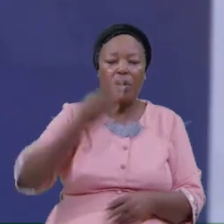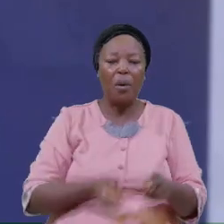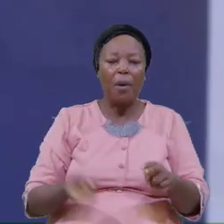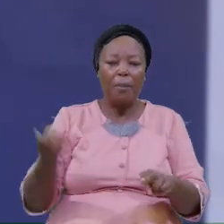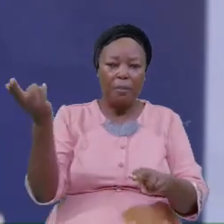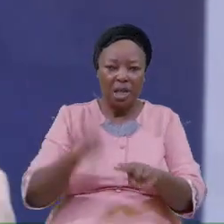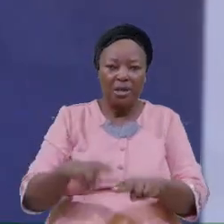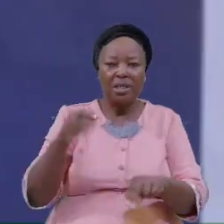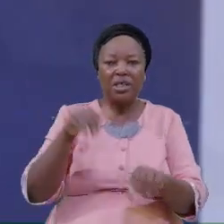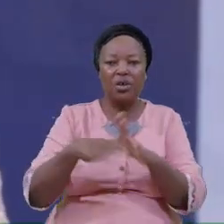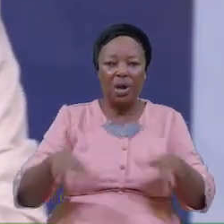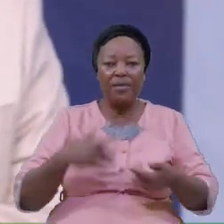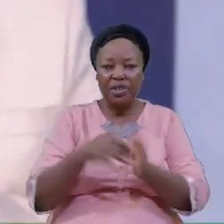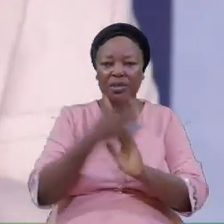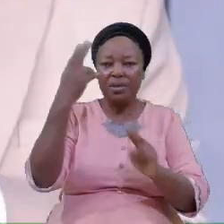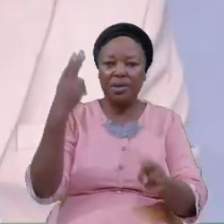life.